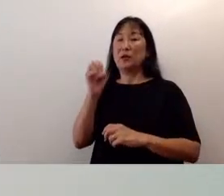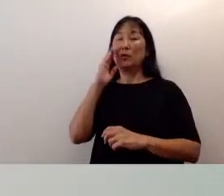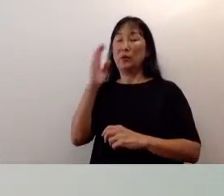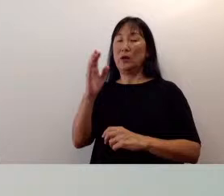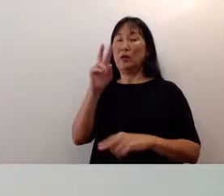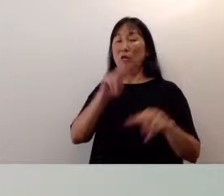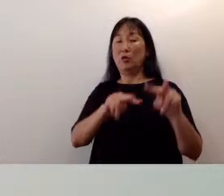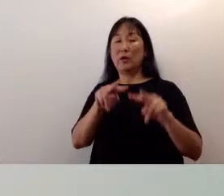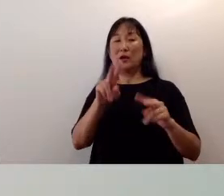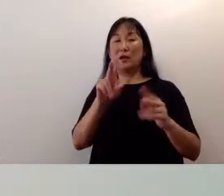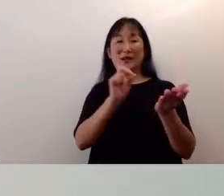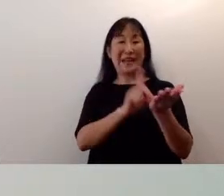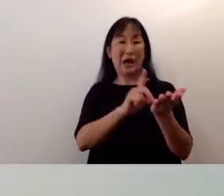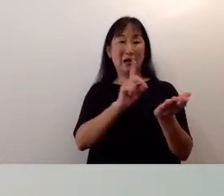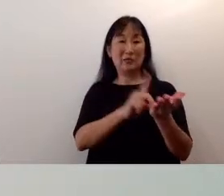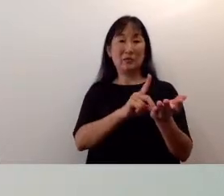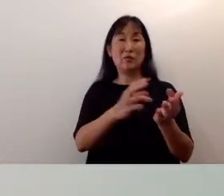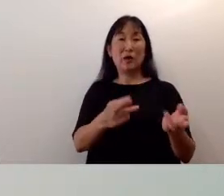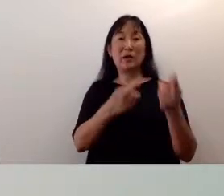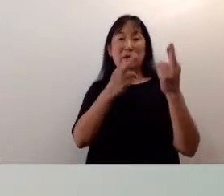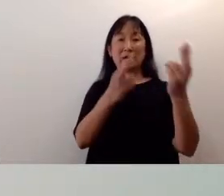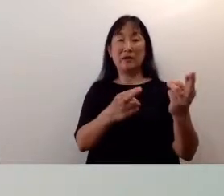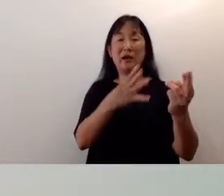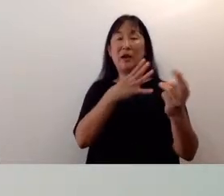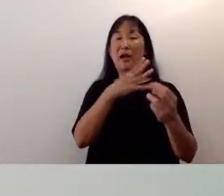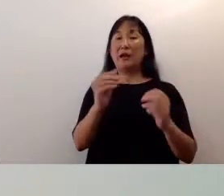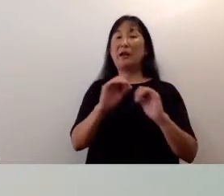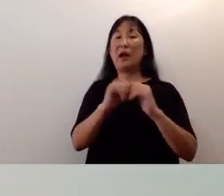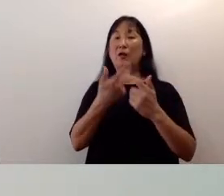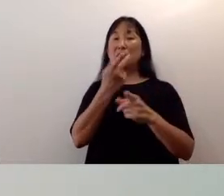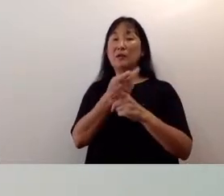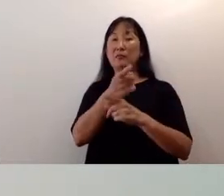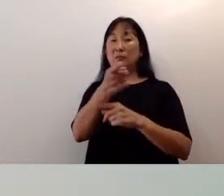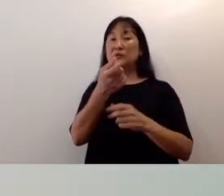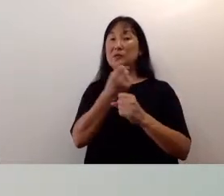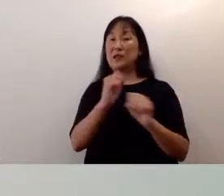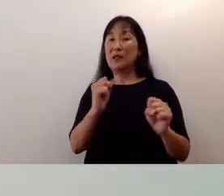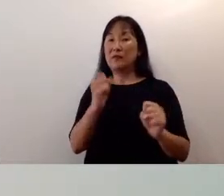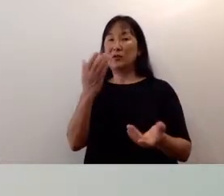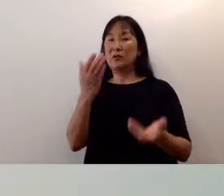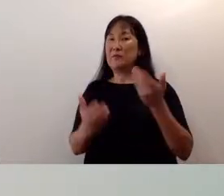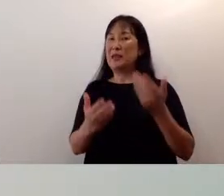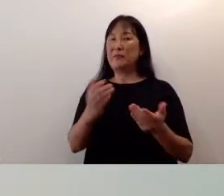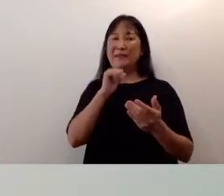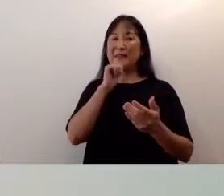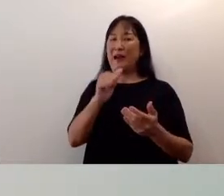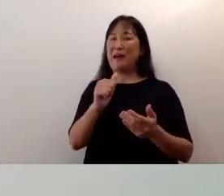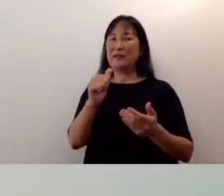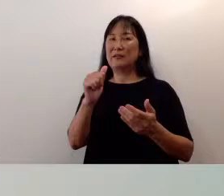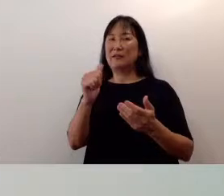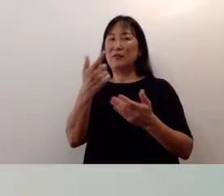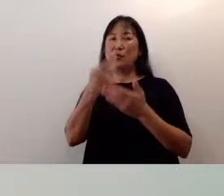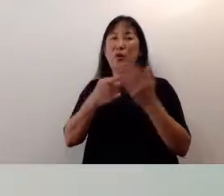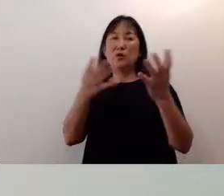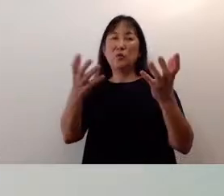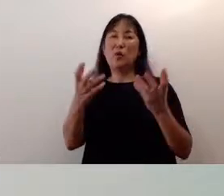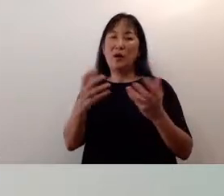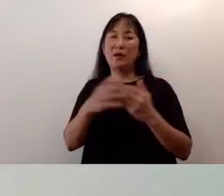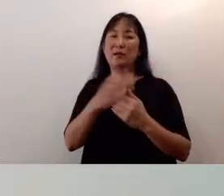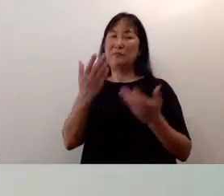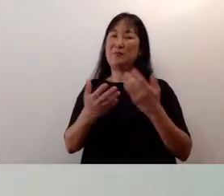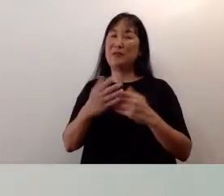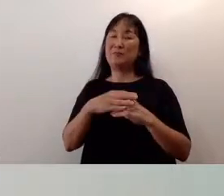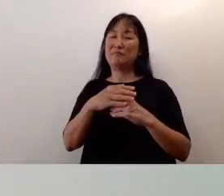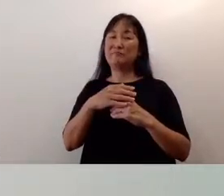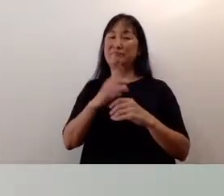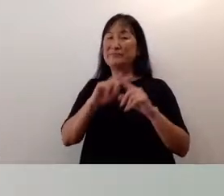is recommending and how they best can keep you safe. It may not be what you originally requested. Thanks,